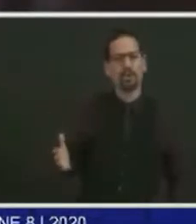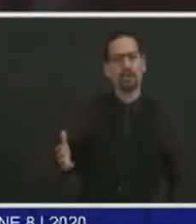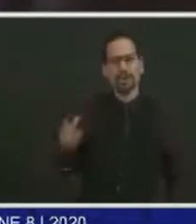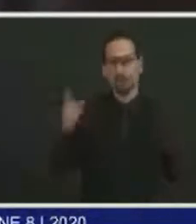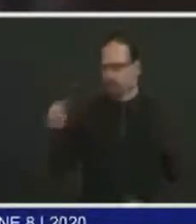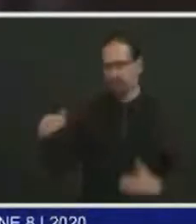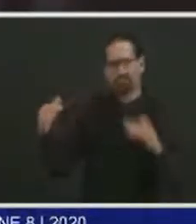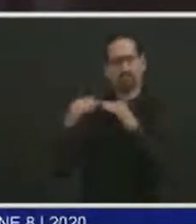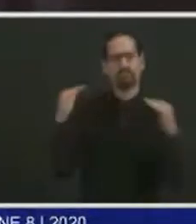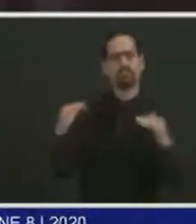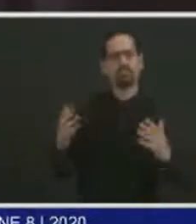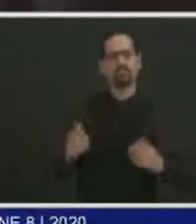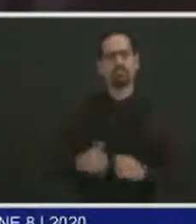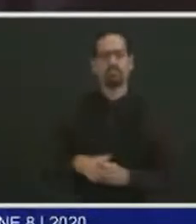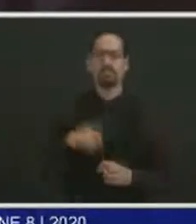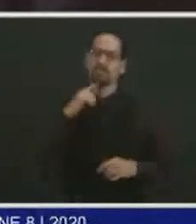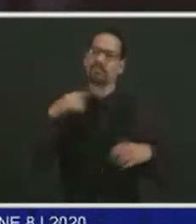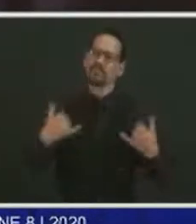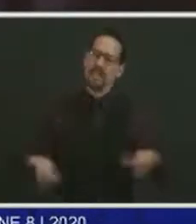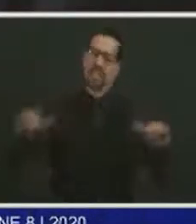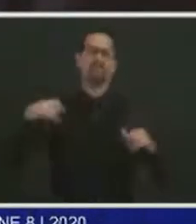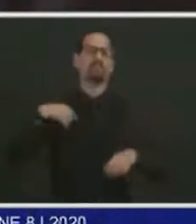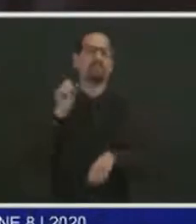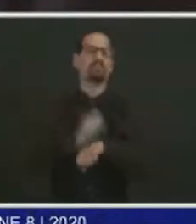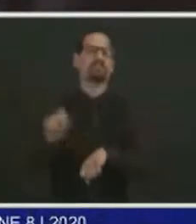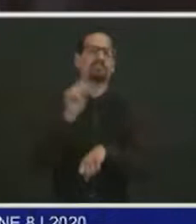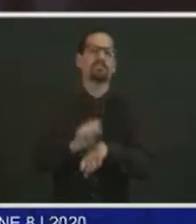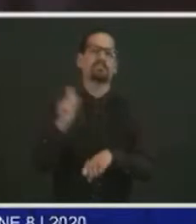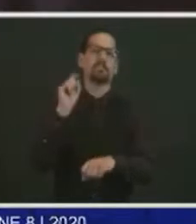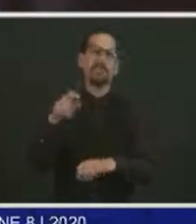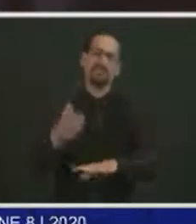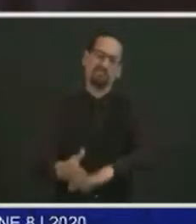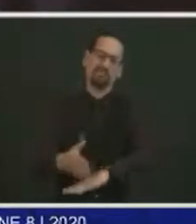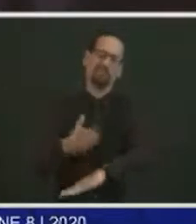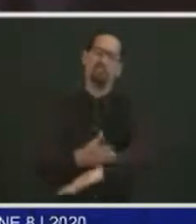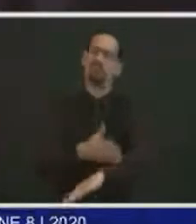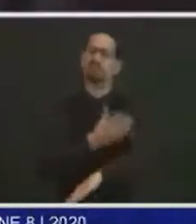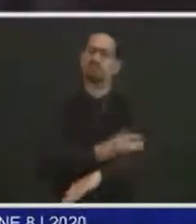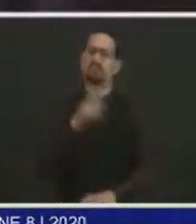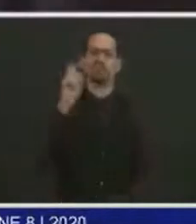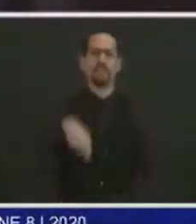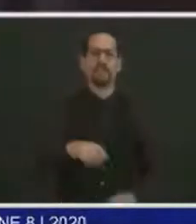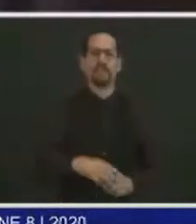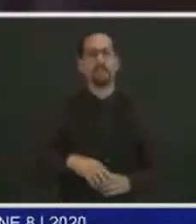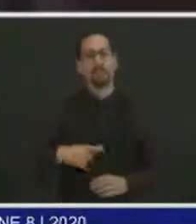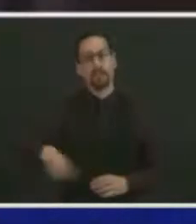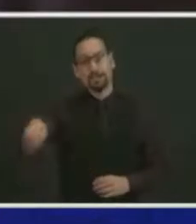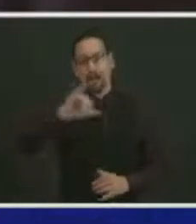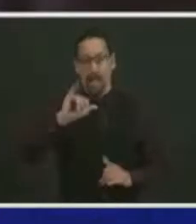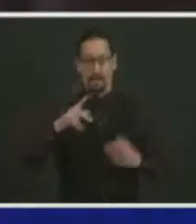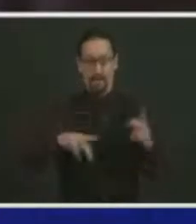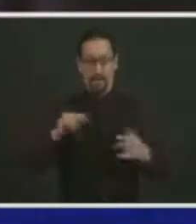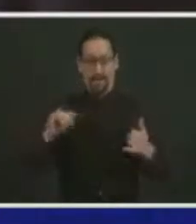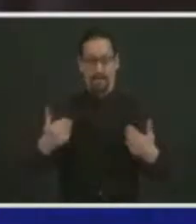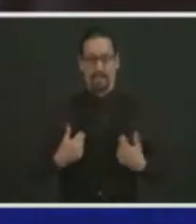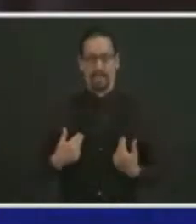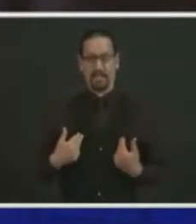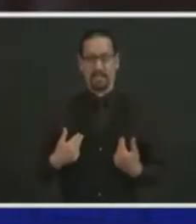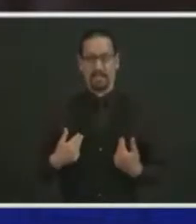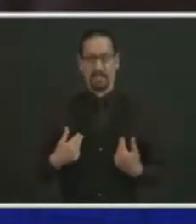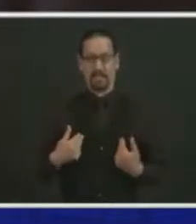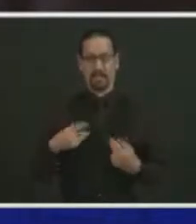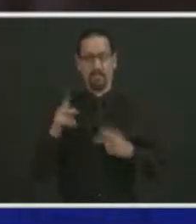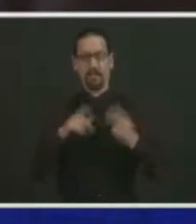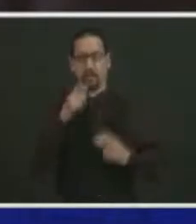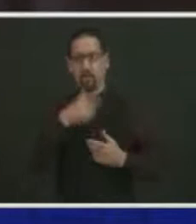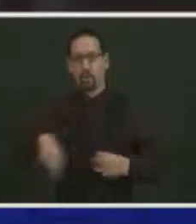leadership positions. The way forward from here is making sure that we listen to people in communities that are disproportionately